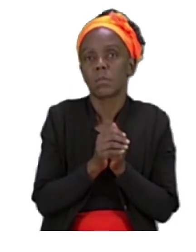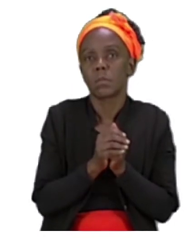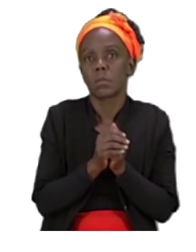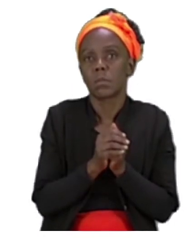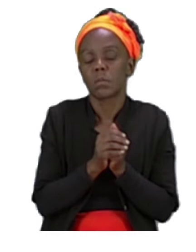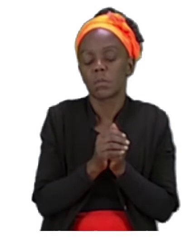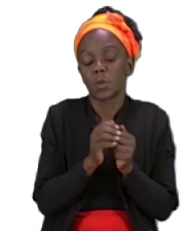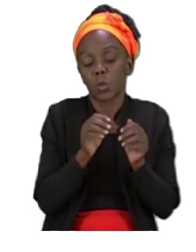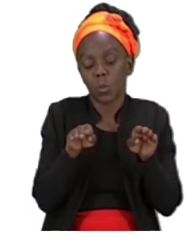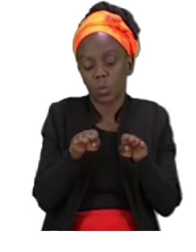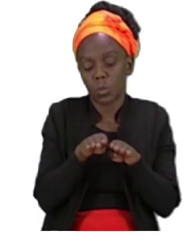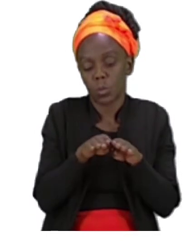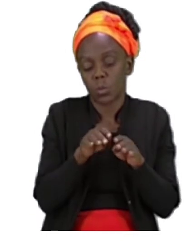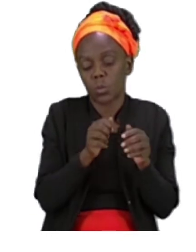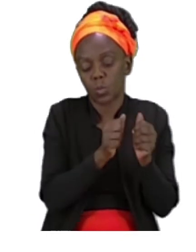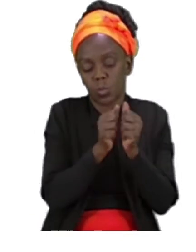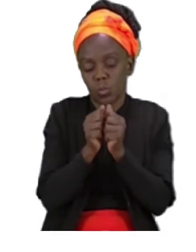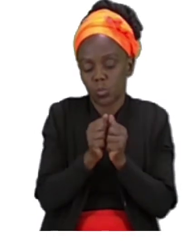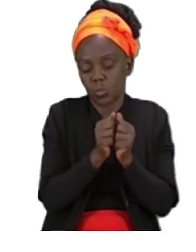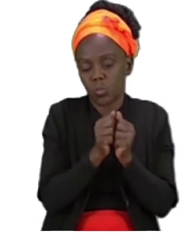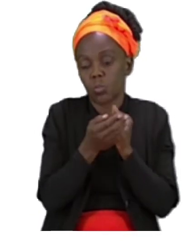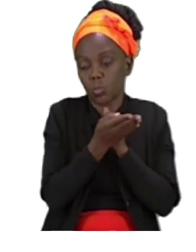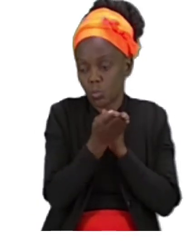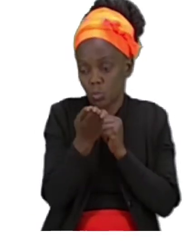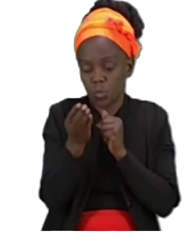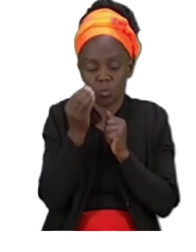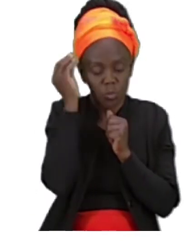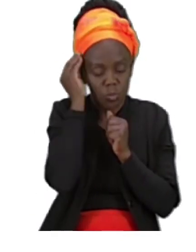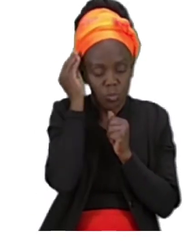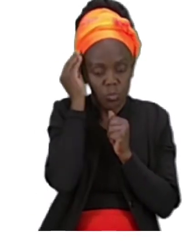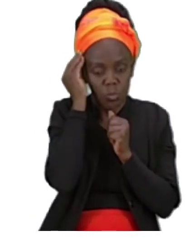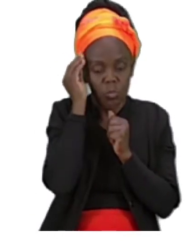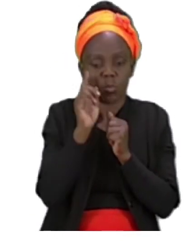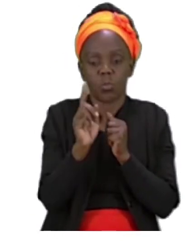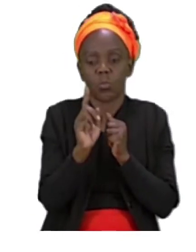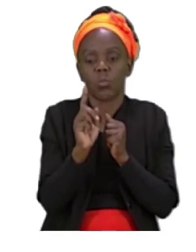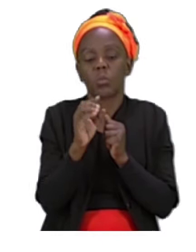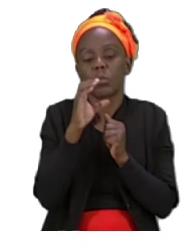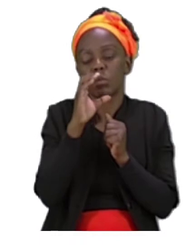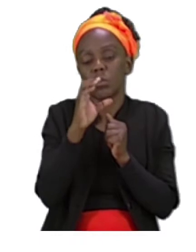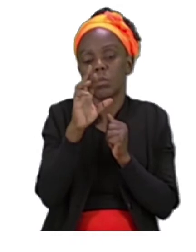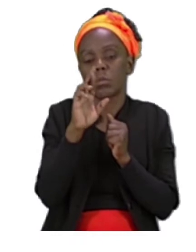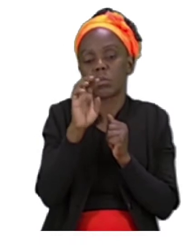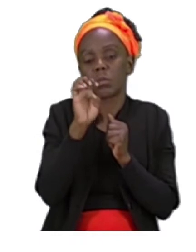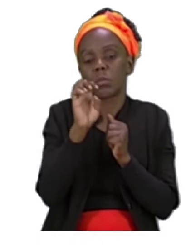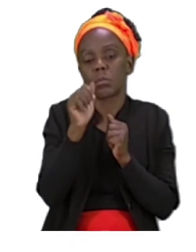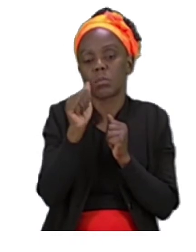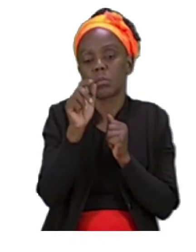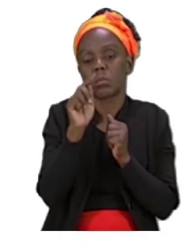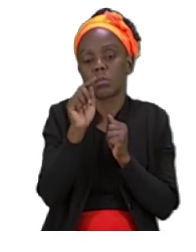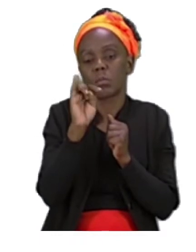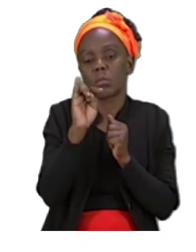that everybody knows what creative writing is. Creative writing is when we are telling